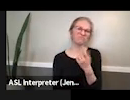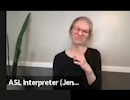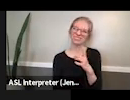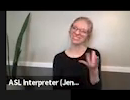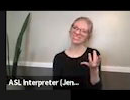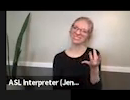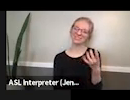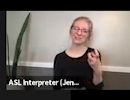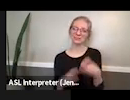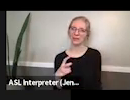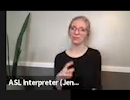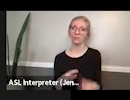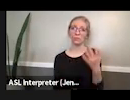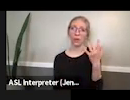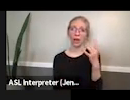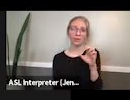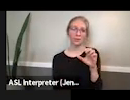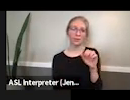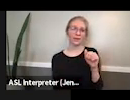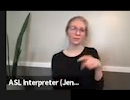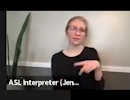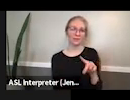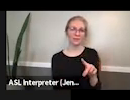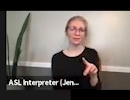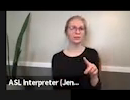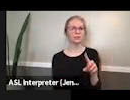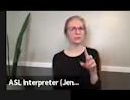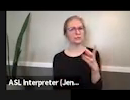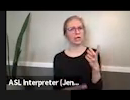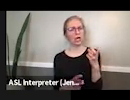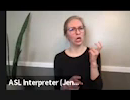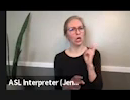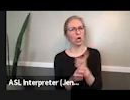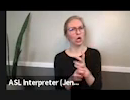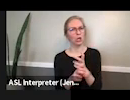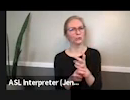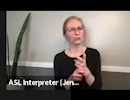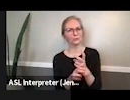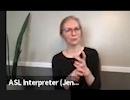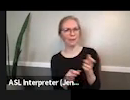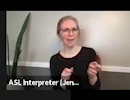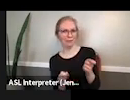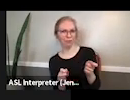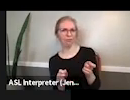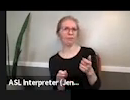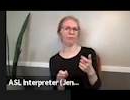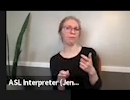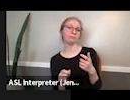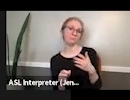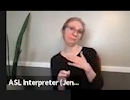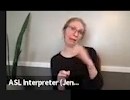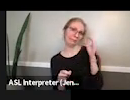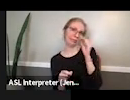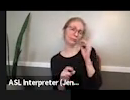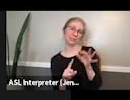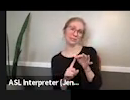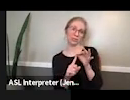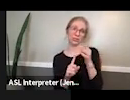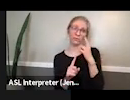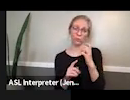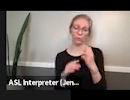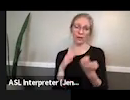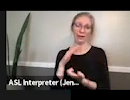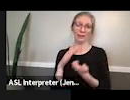because CAPD is tricky to get a handle on, in my opinion, even with elementary age